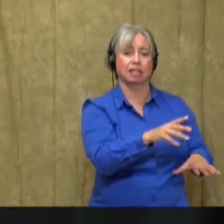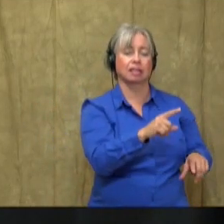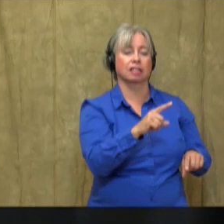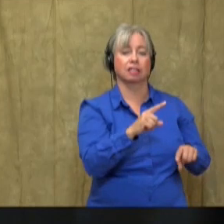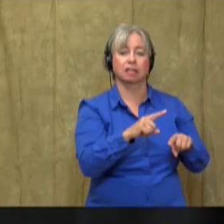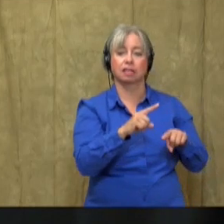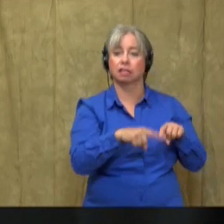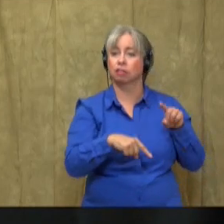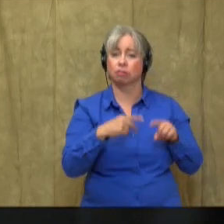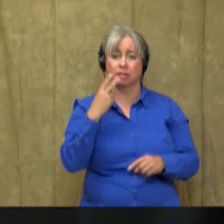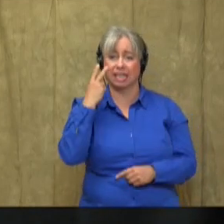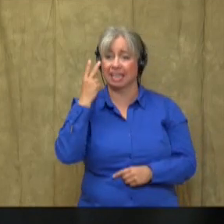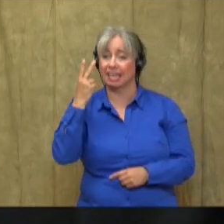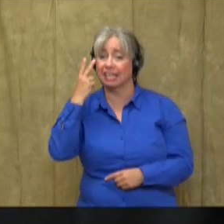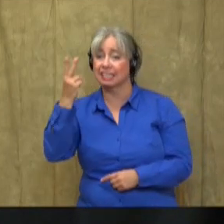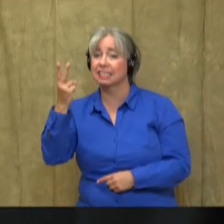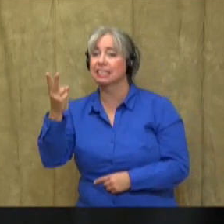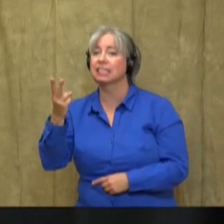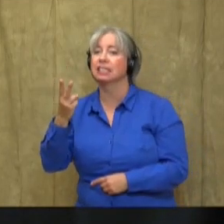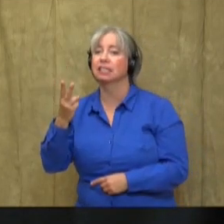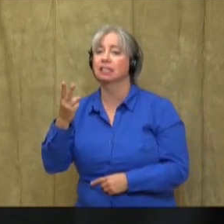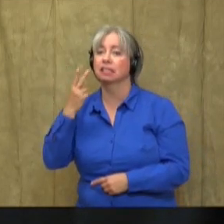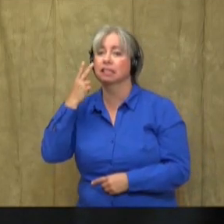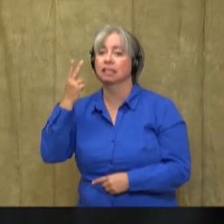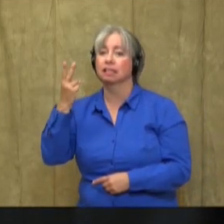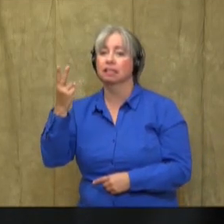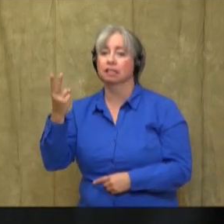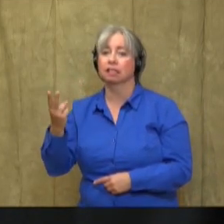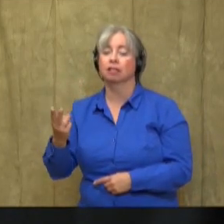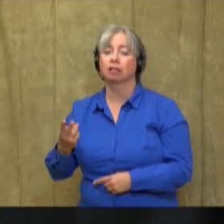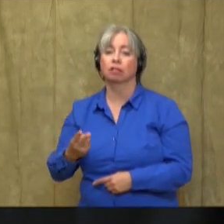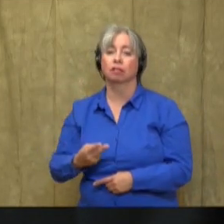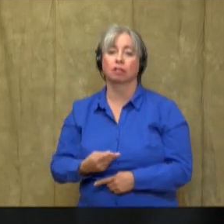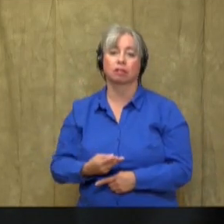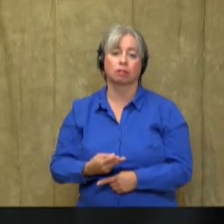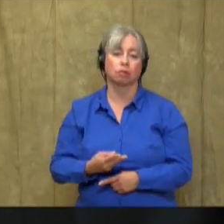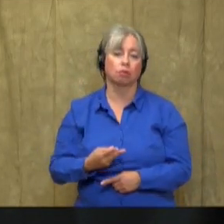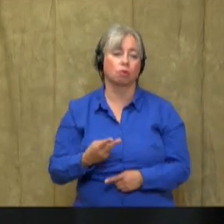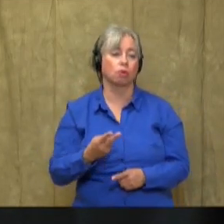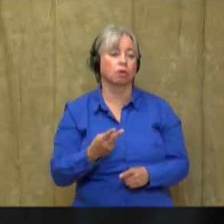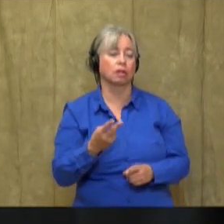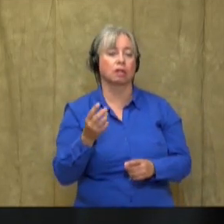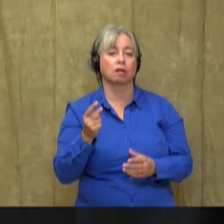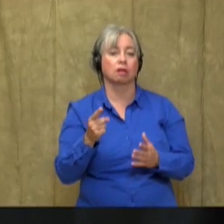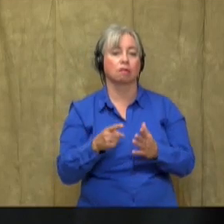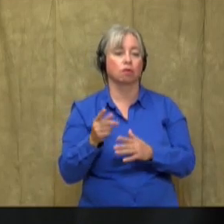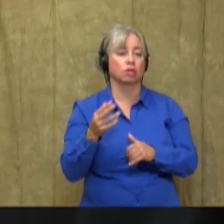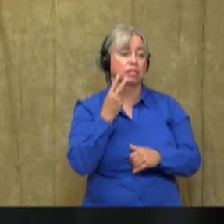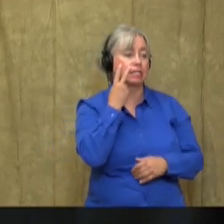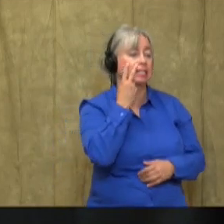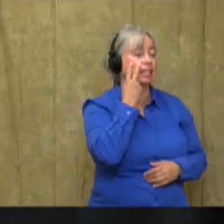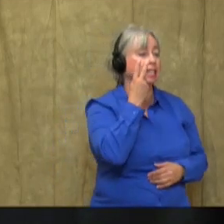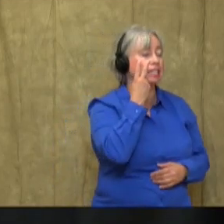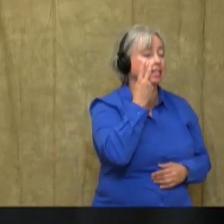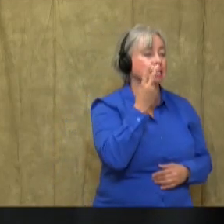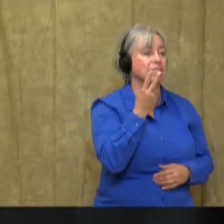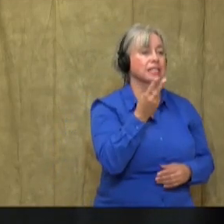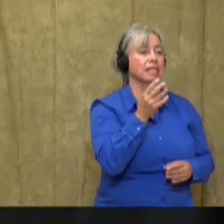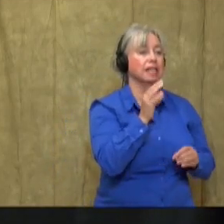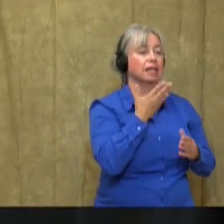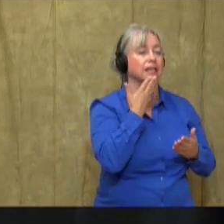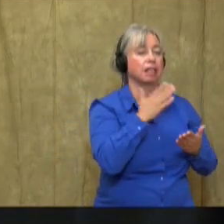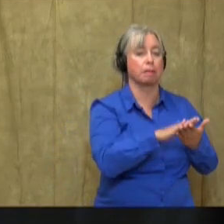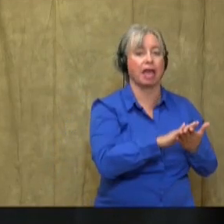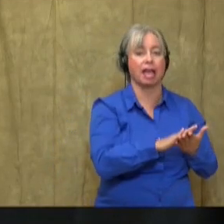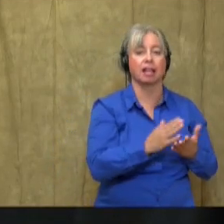bit better than it being something that you can actually see the horrendous parts of it. So that was a lot to